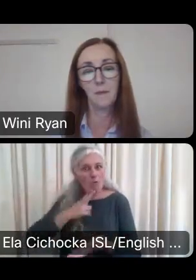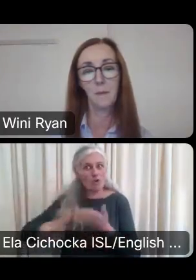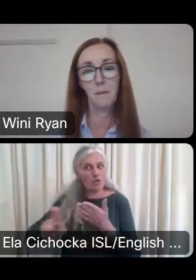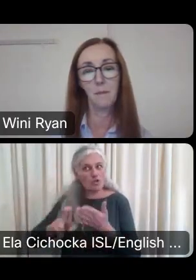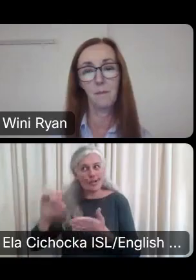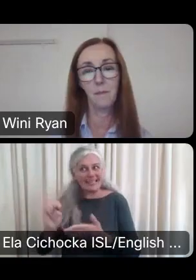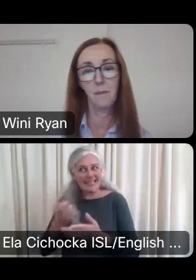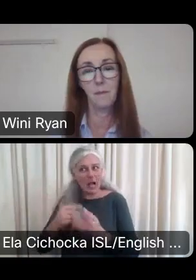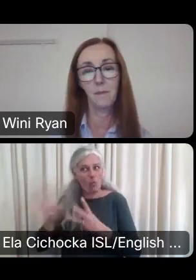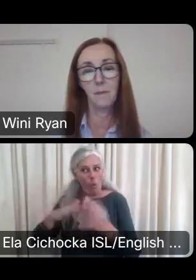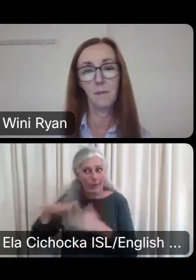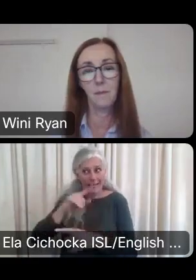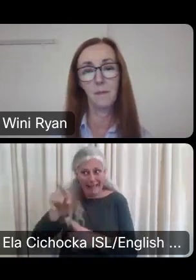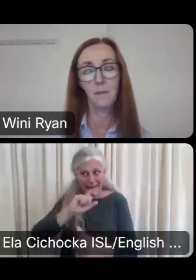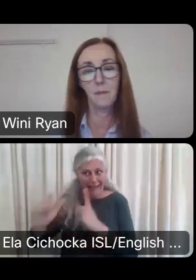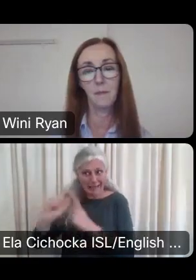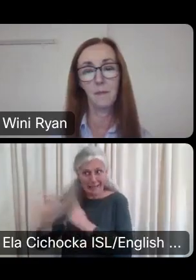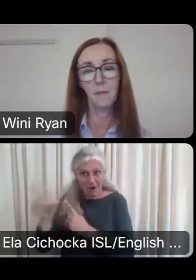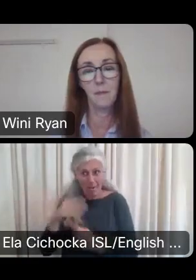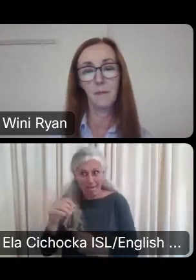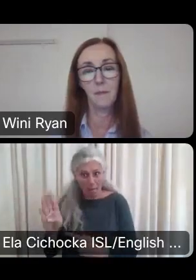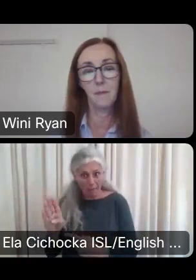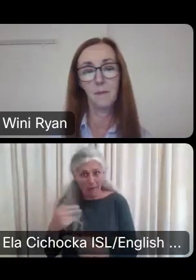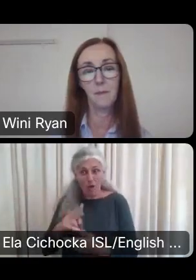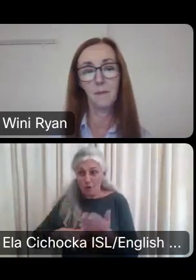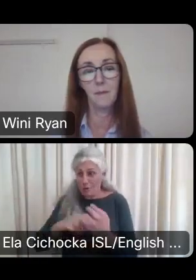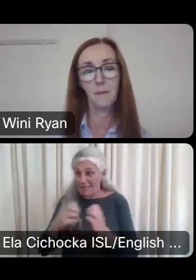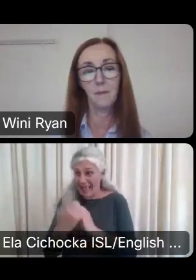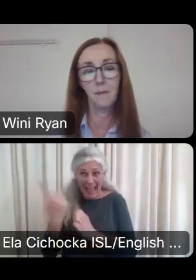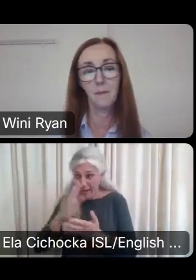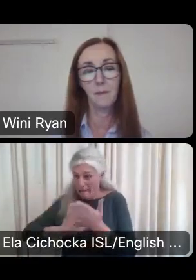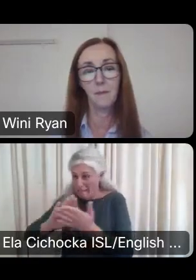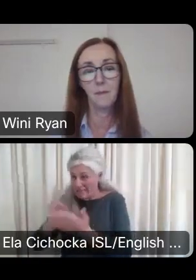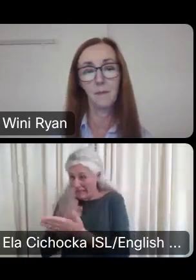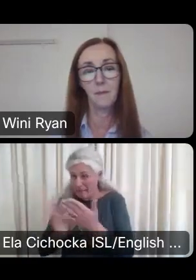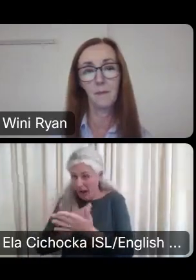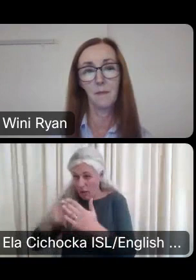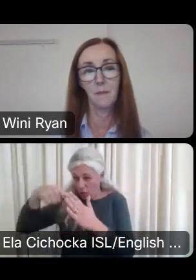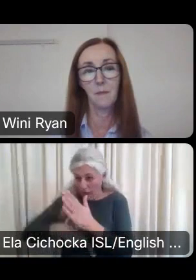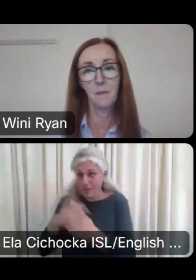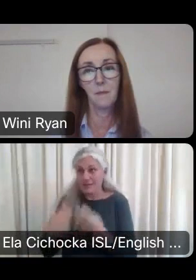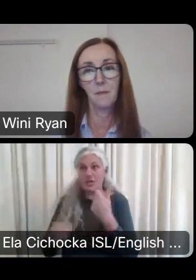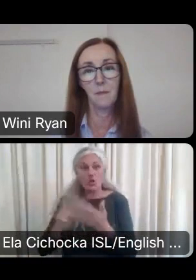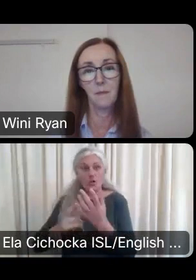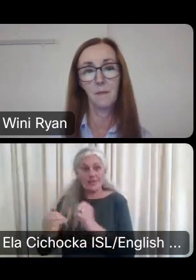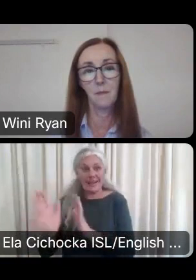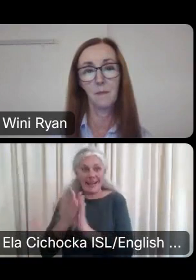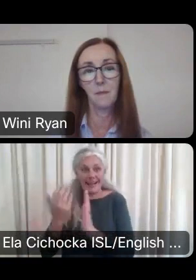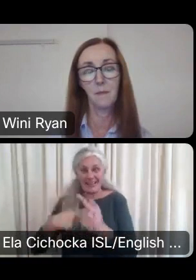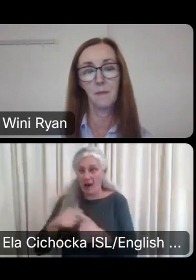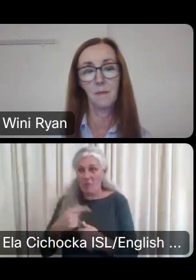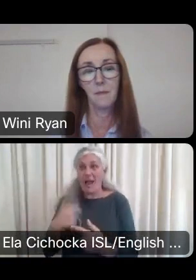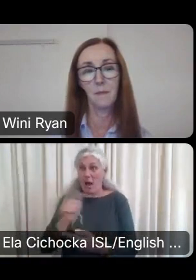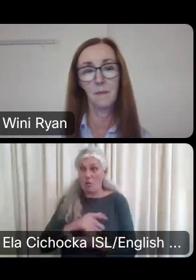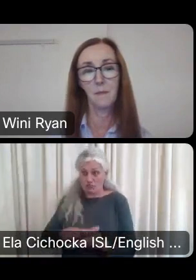They're experts, Bob, exploiting every loophole, dodging every obstacle. They're penetrating the bureaucracy. Did I